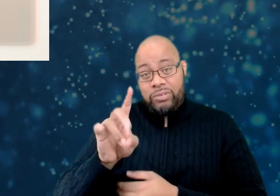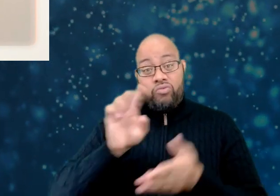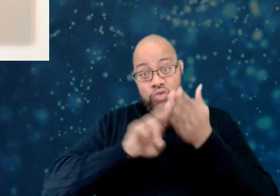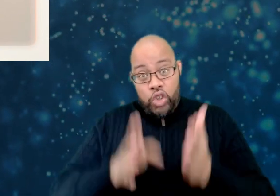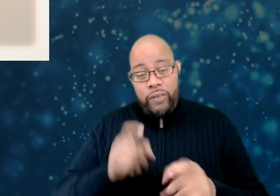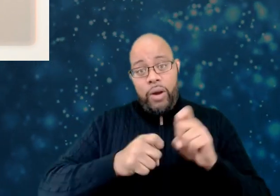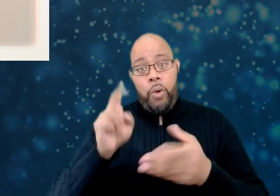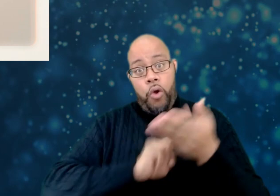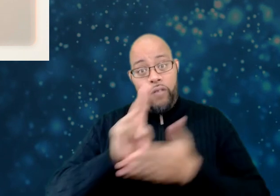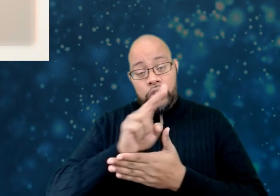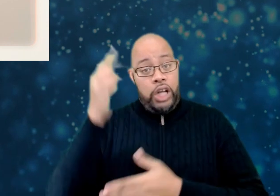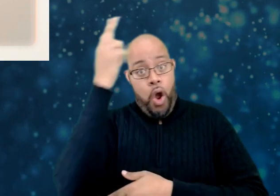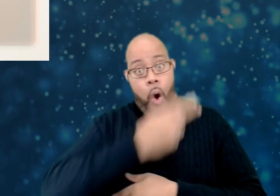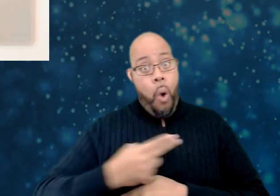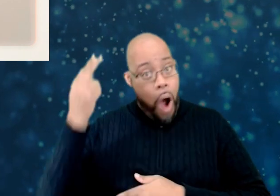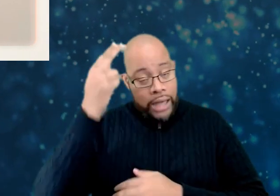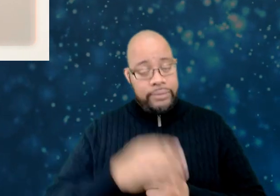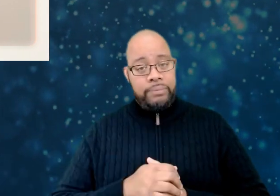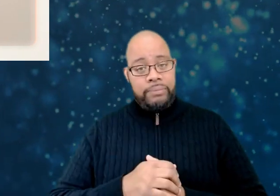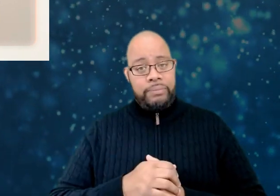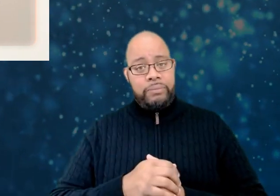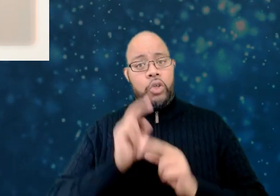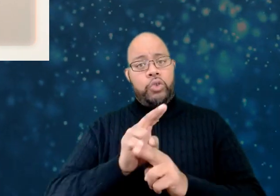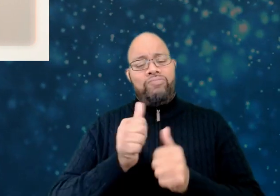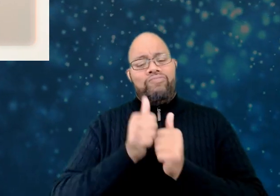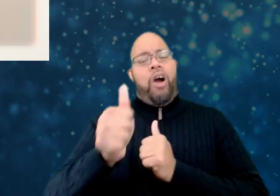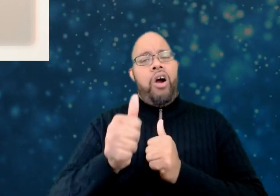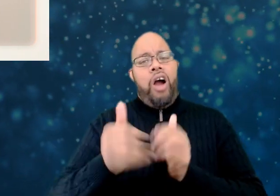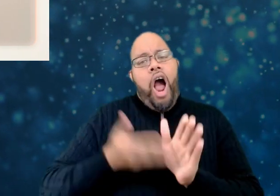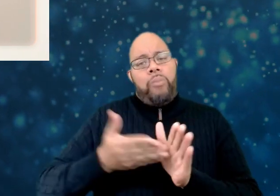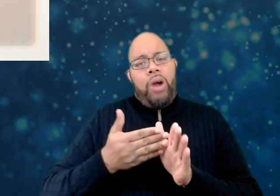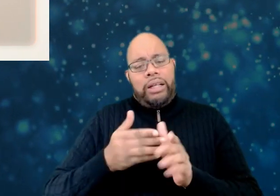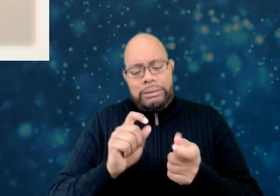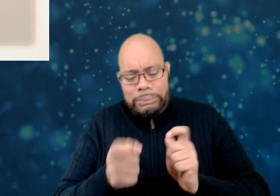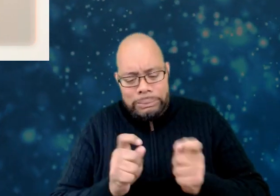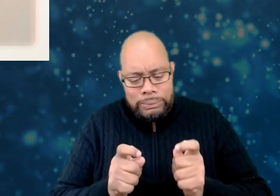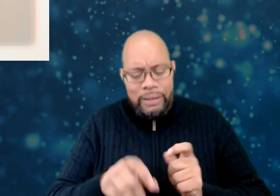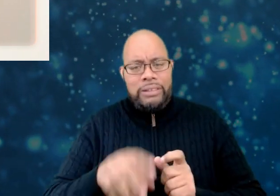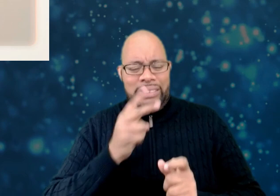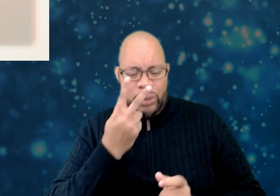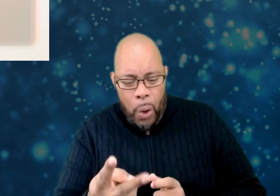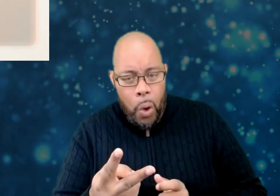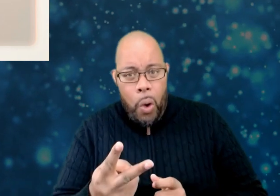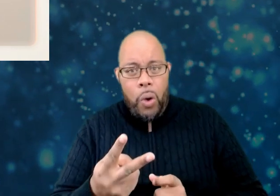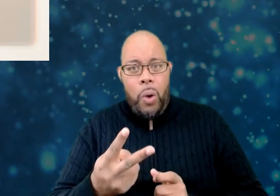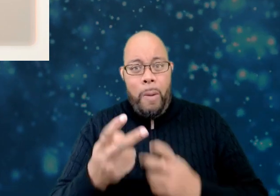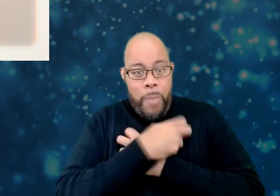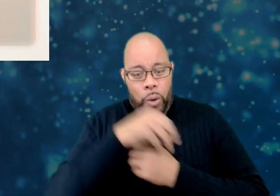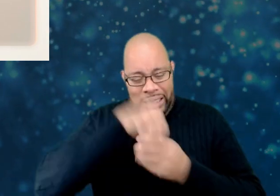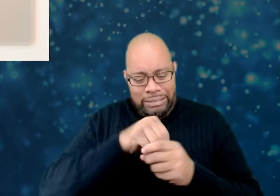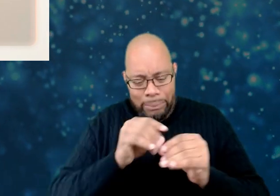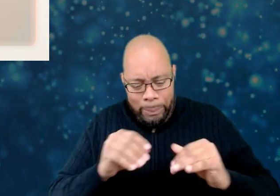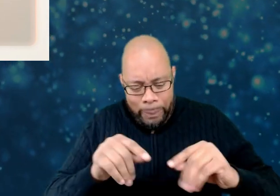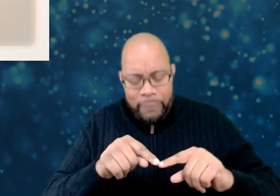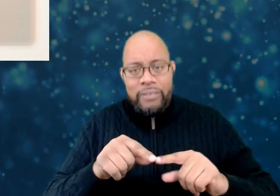when oceanographers from the University of Hawaii used remotely operated vehicles and saw a whale skeleton buried in the